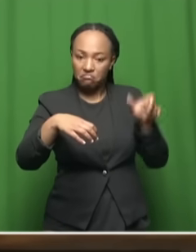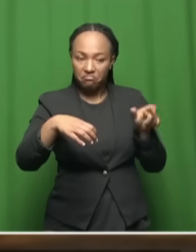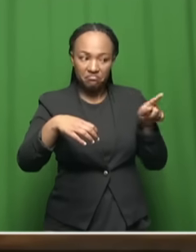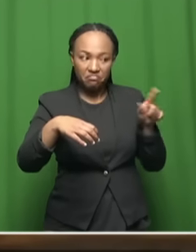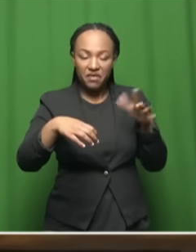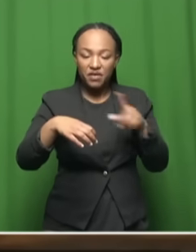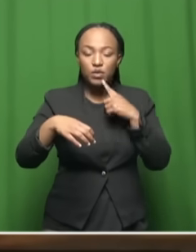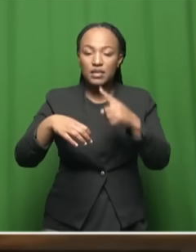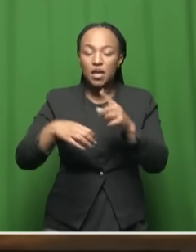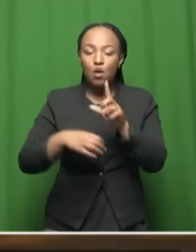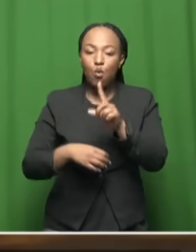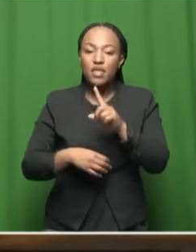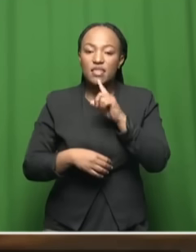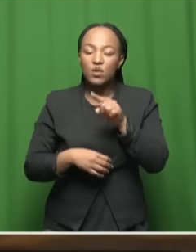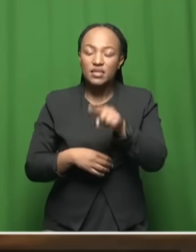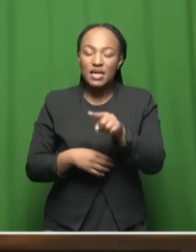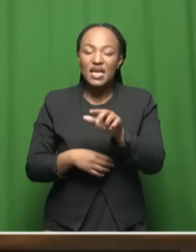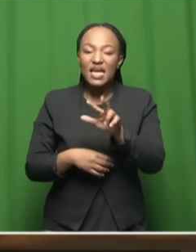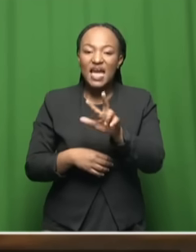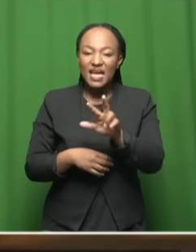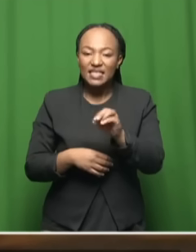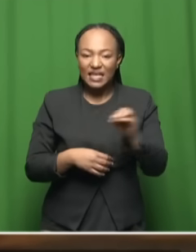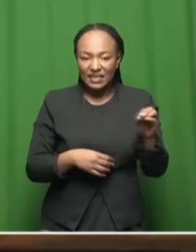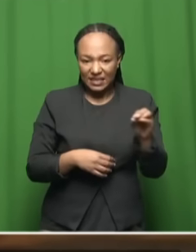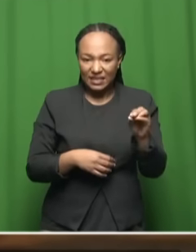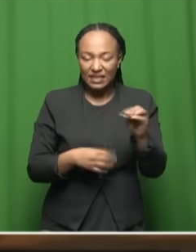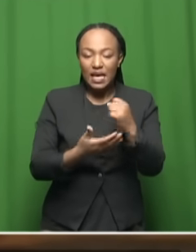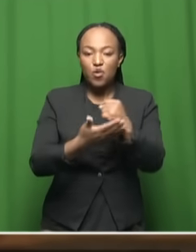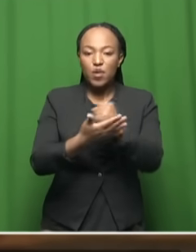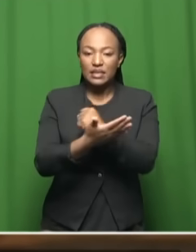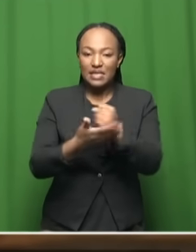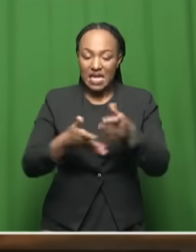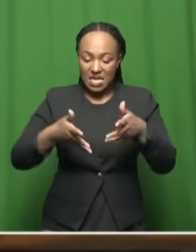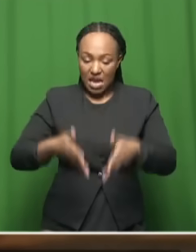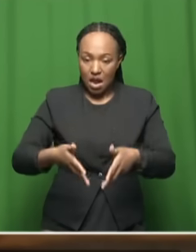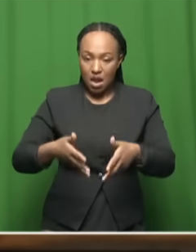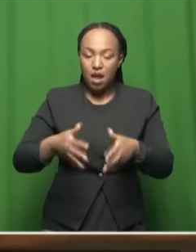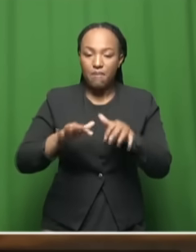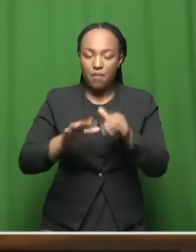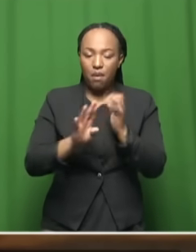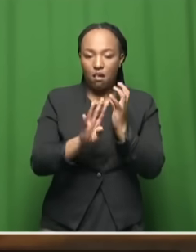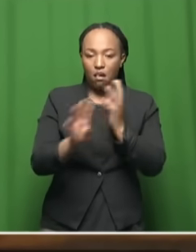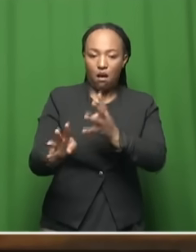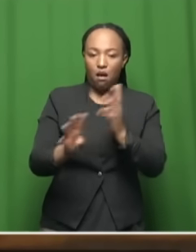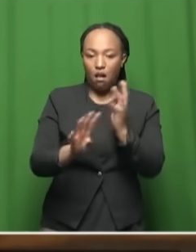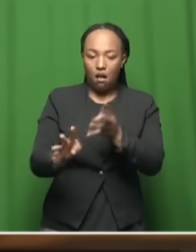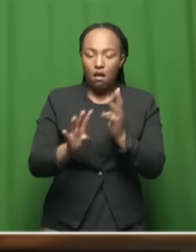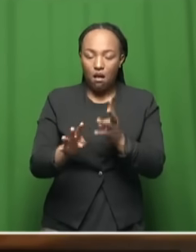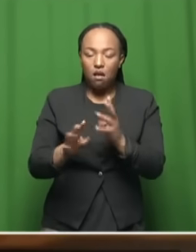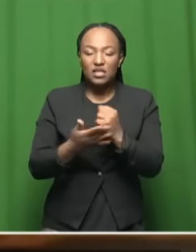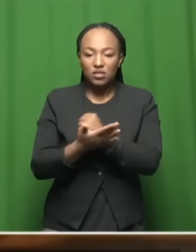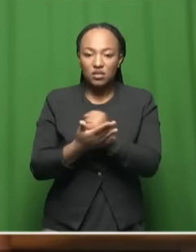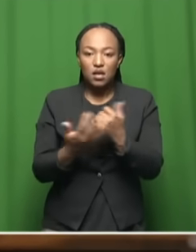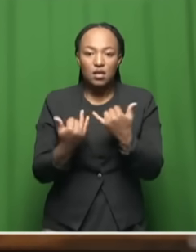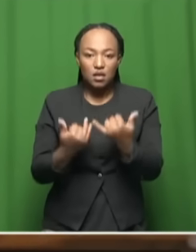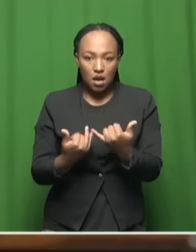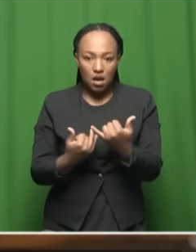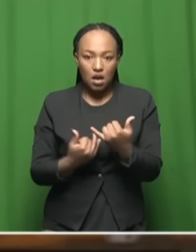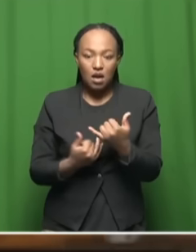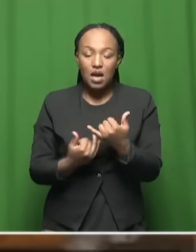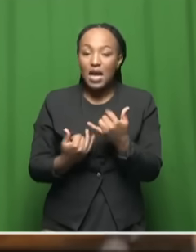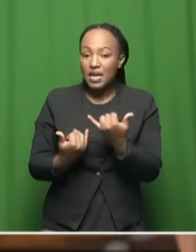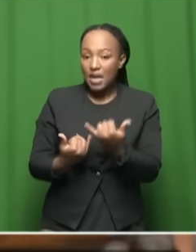over 1,800 registered voters in this voting area. And they said we are approaching the